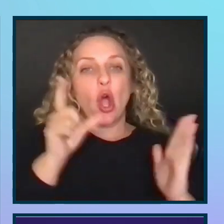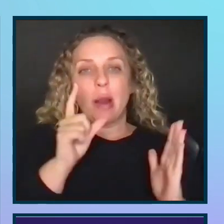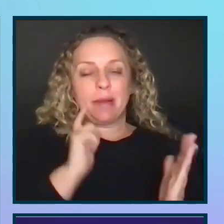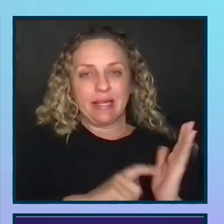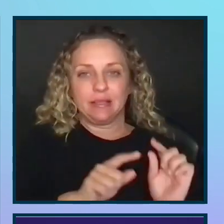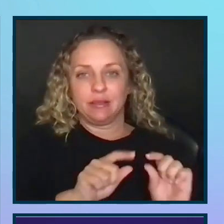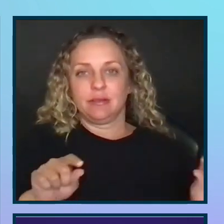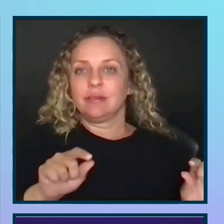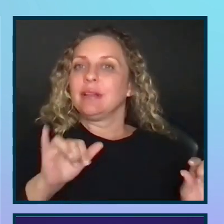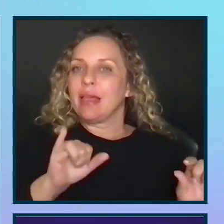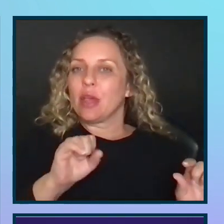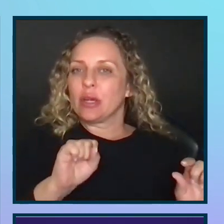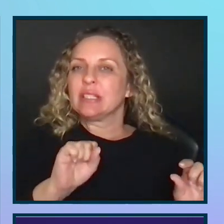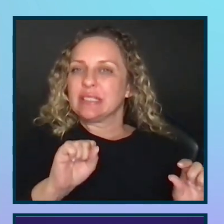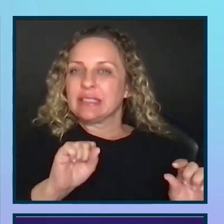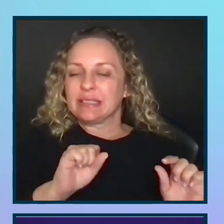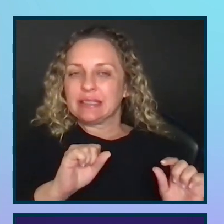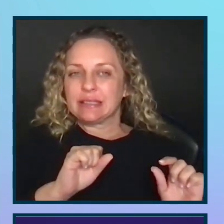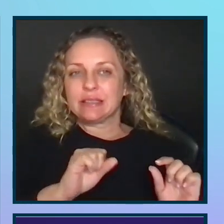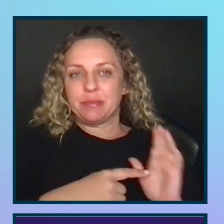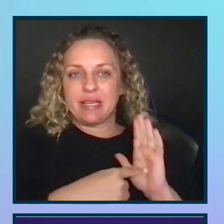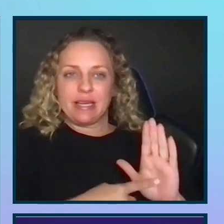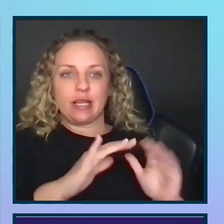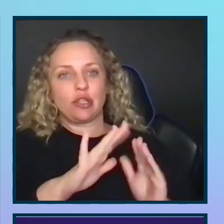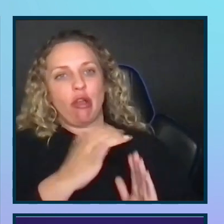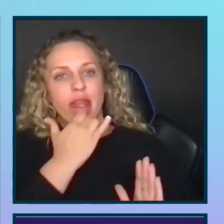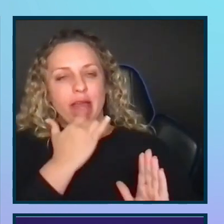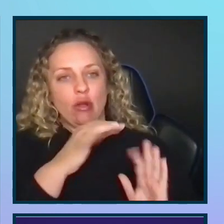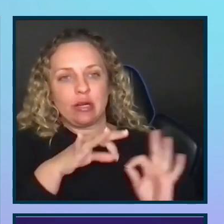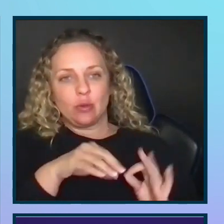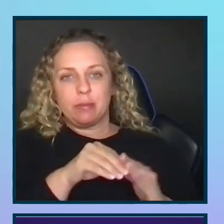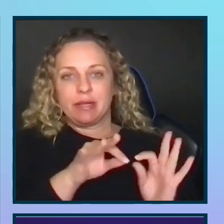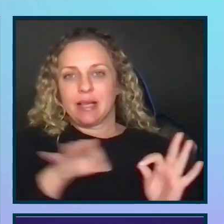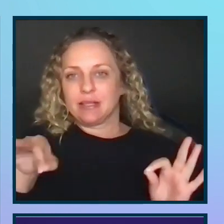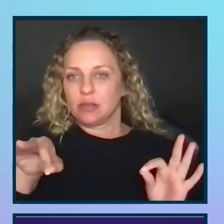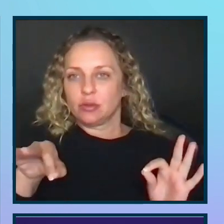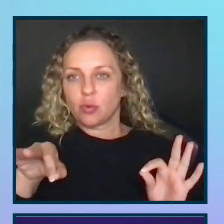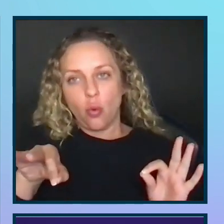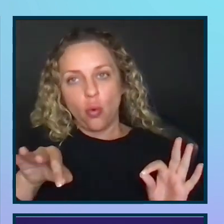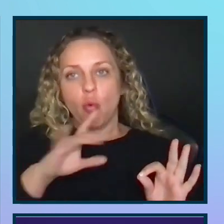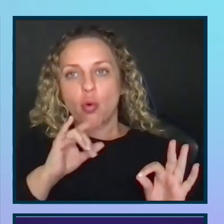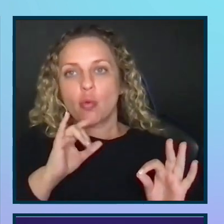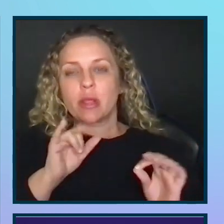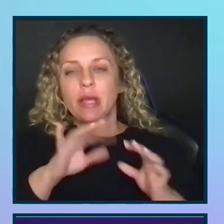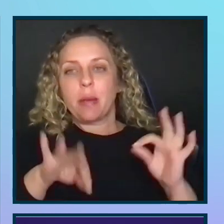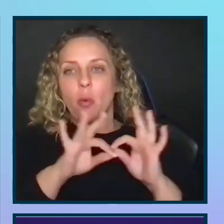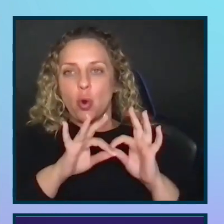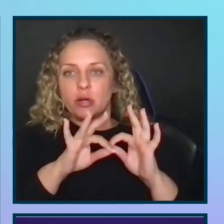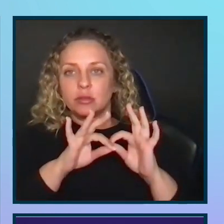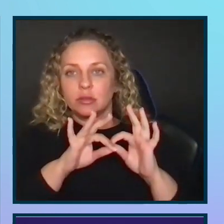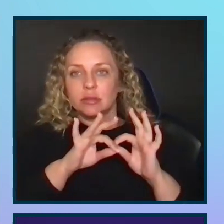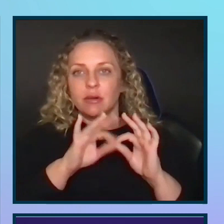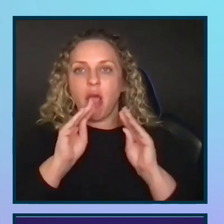detected, there is indication and the error is described in text. So really, really important thing here.